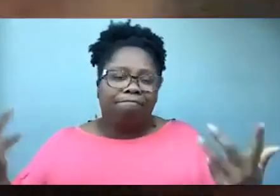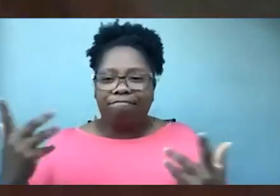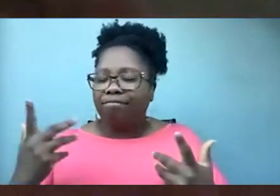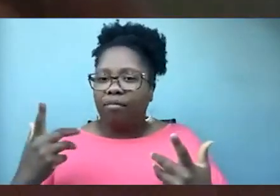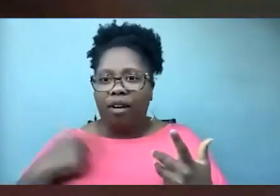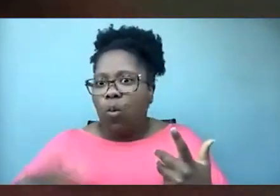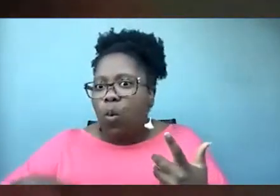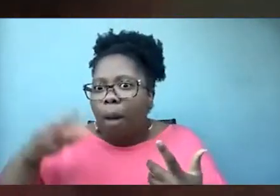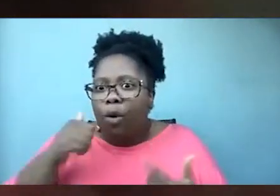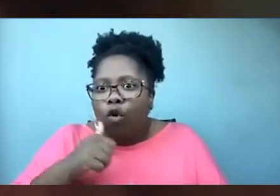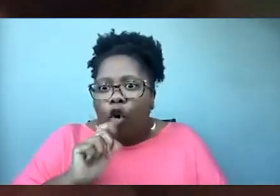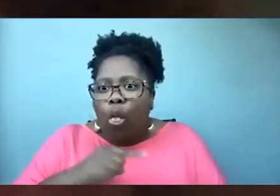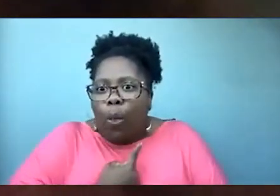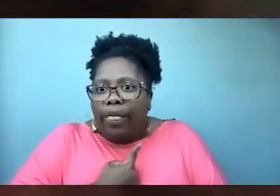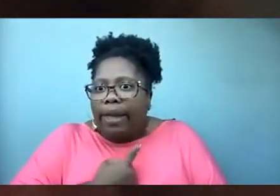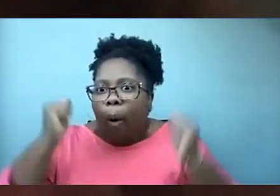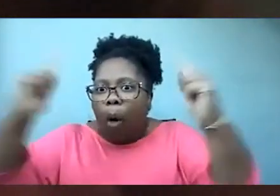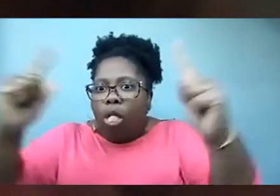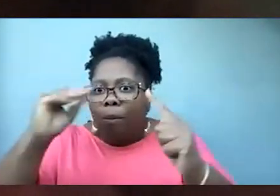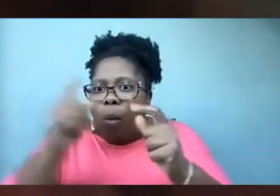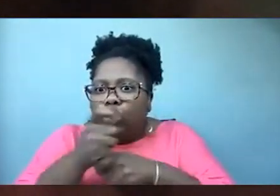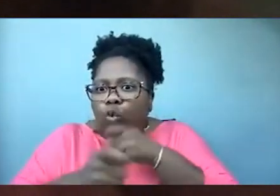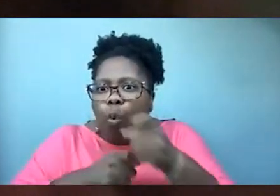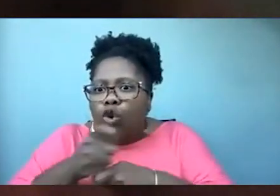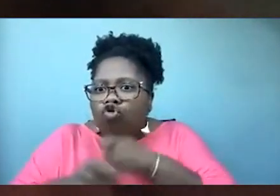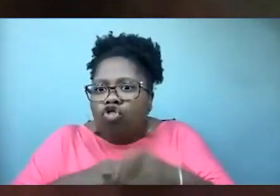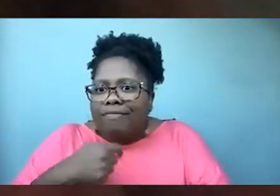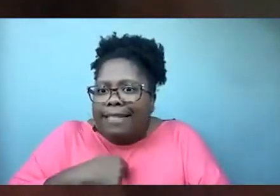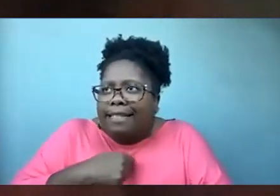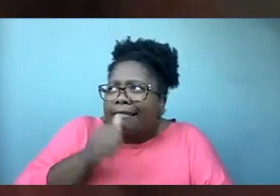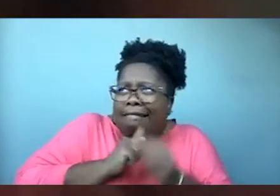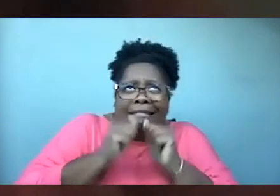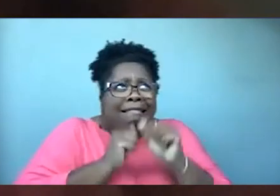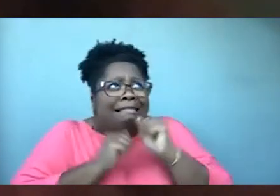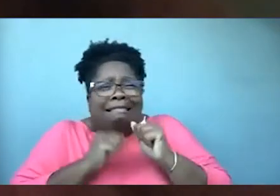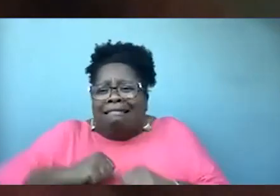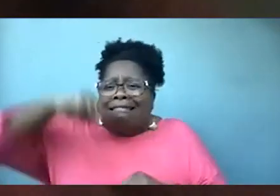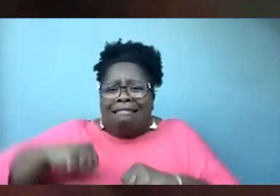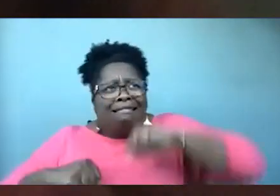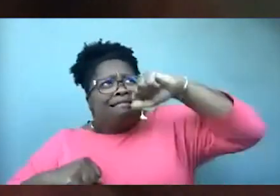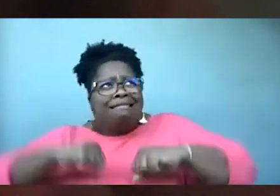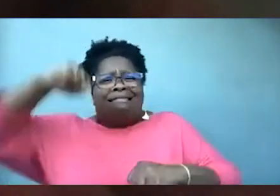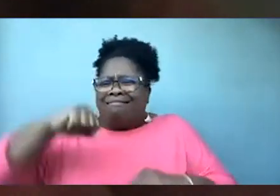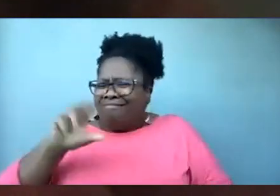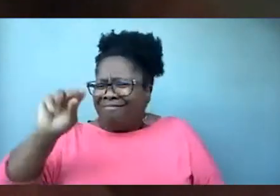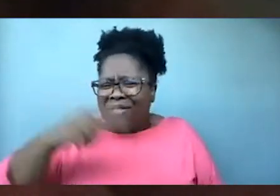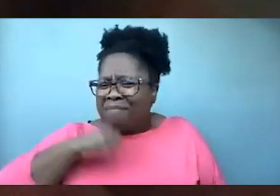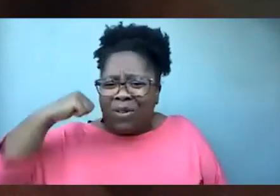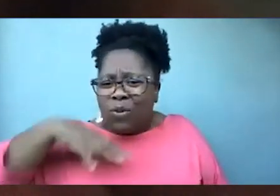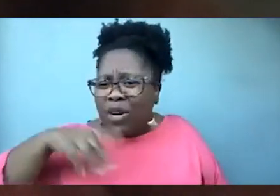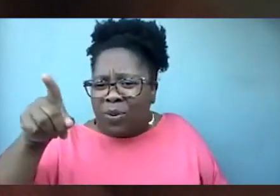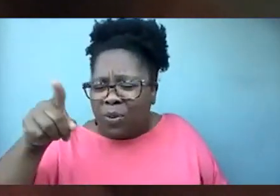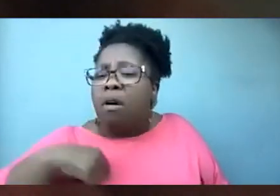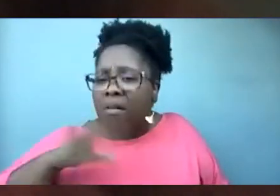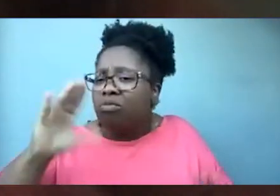let you. No, I'm not sweating you. I'm going to do what I'm going to do. So that's it. Definitely that comes from there, but it also comes from being